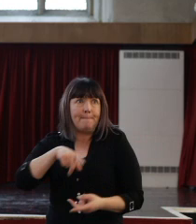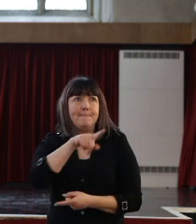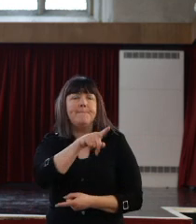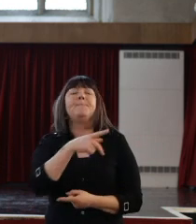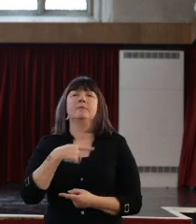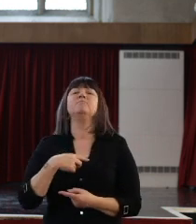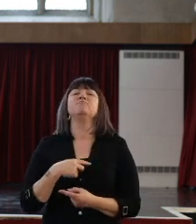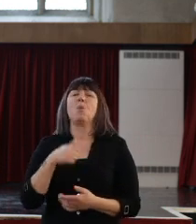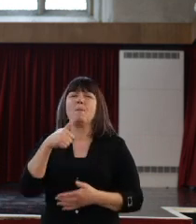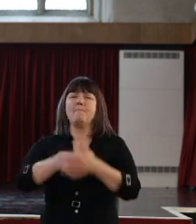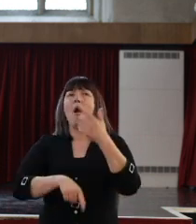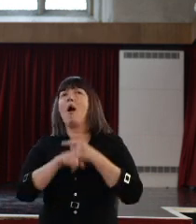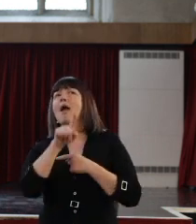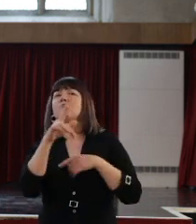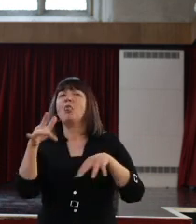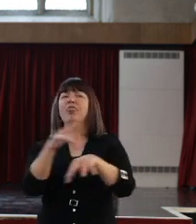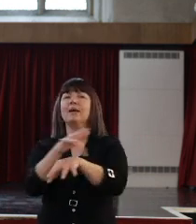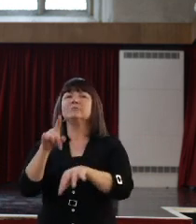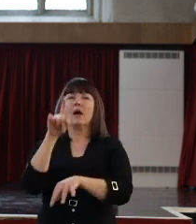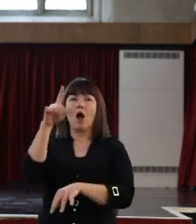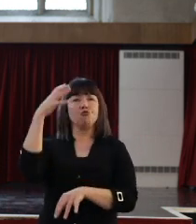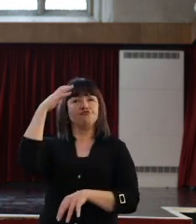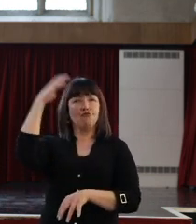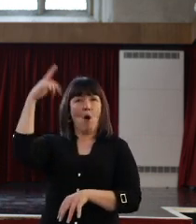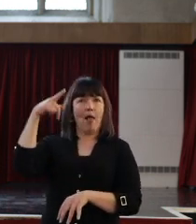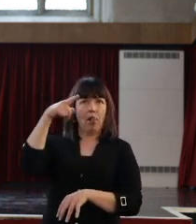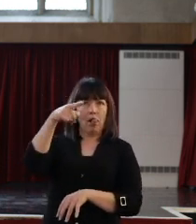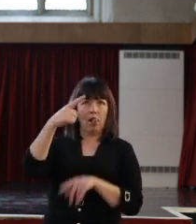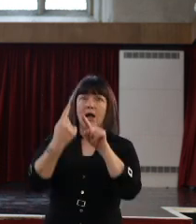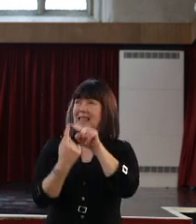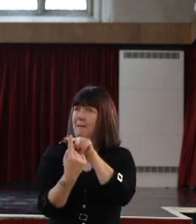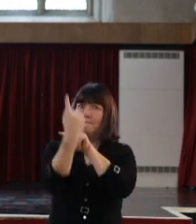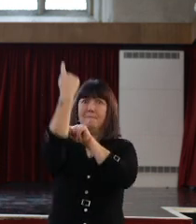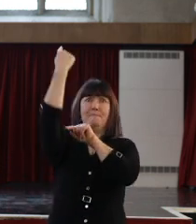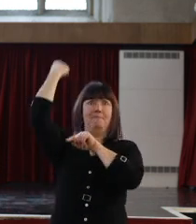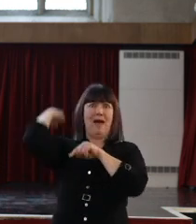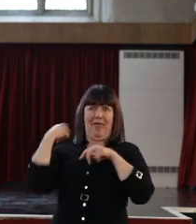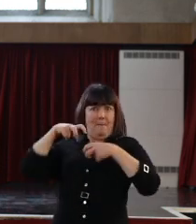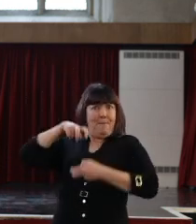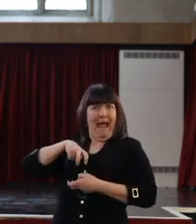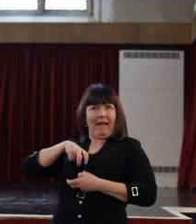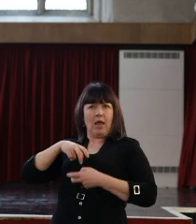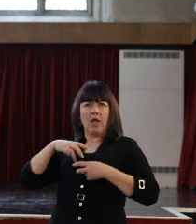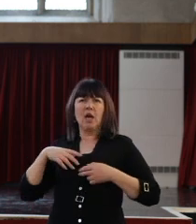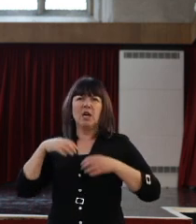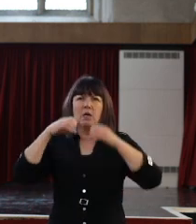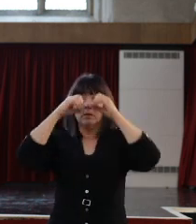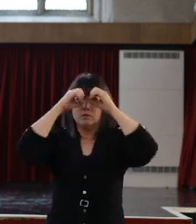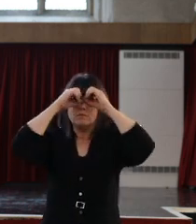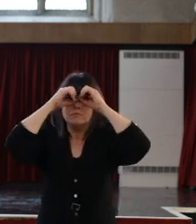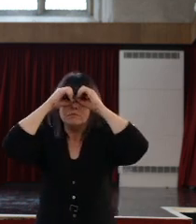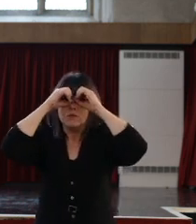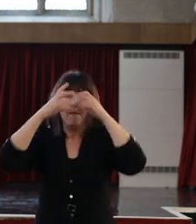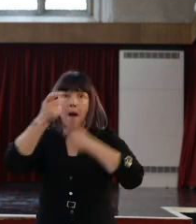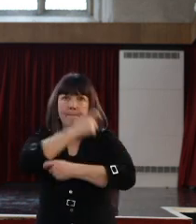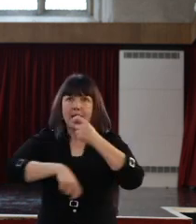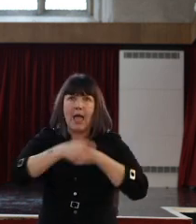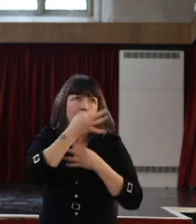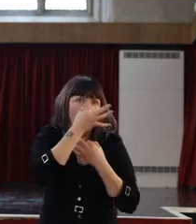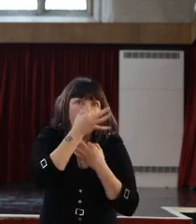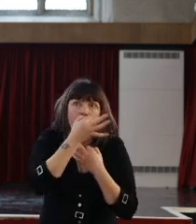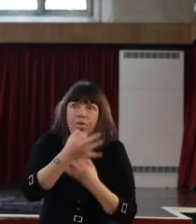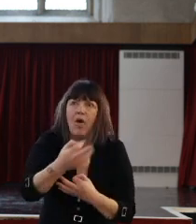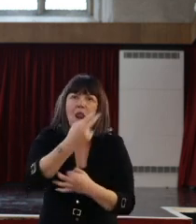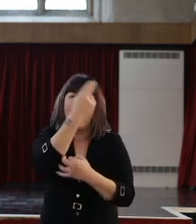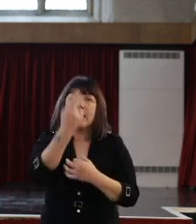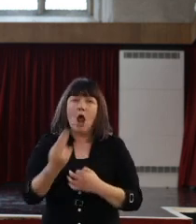the Theatre Royal and watched amazing plays, albeit through binoculars. I became a complete arts tart. Plays, movies, books, I didn't